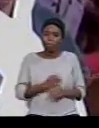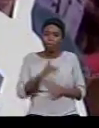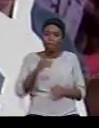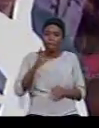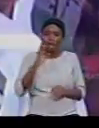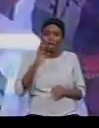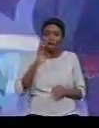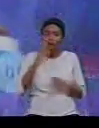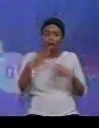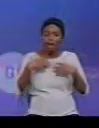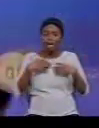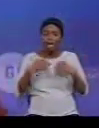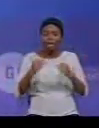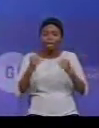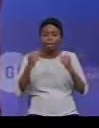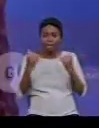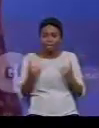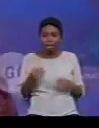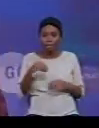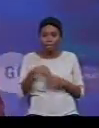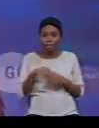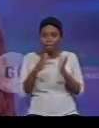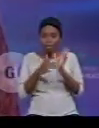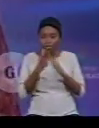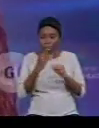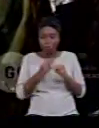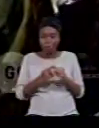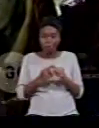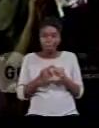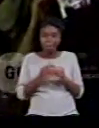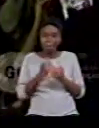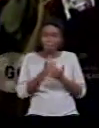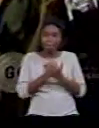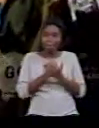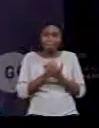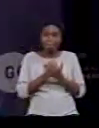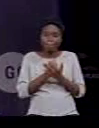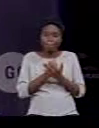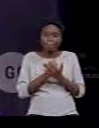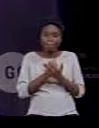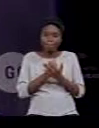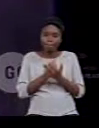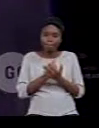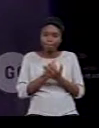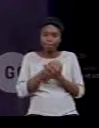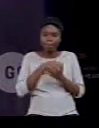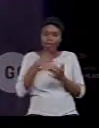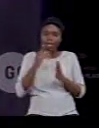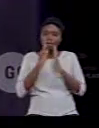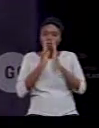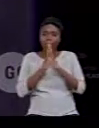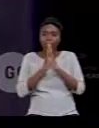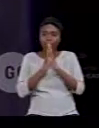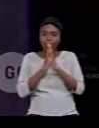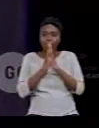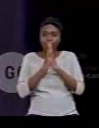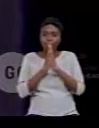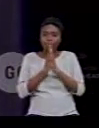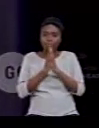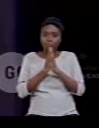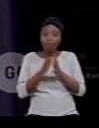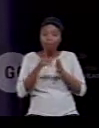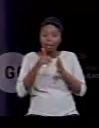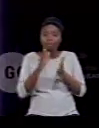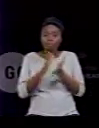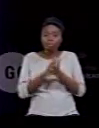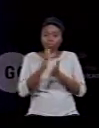healed now in Jesus' name. And he pray. Me myself, I